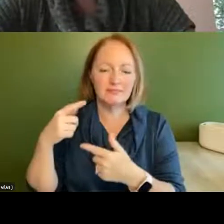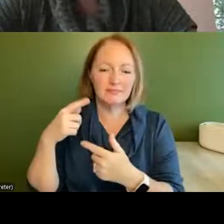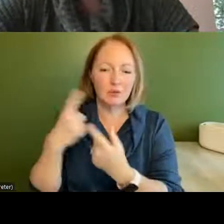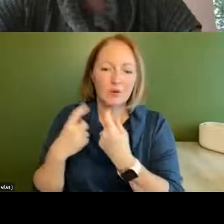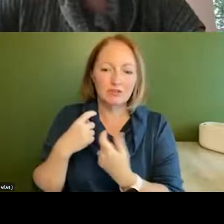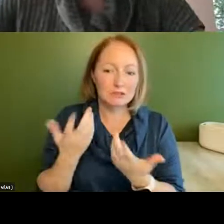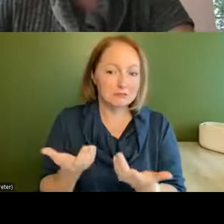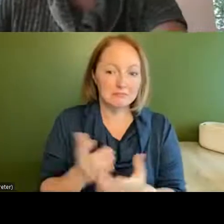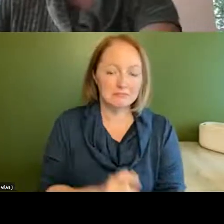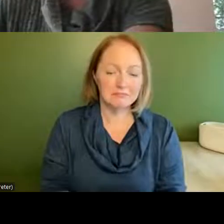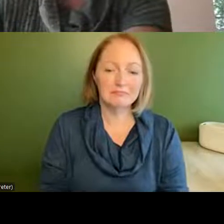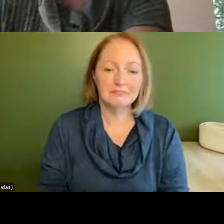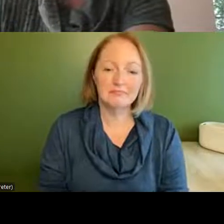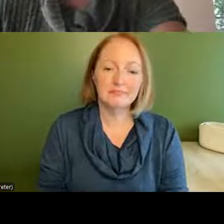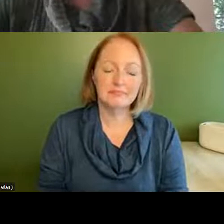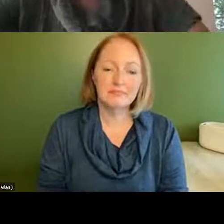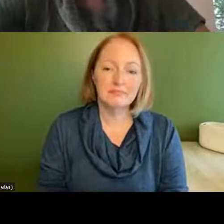to questions from the audience.